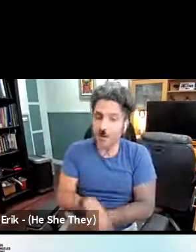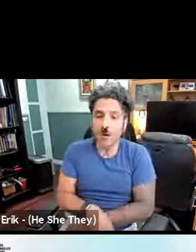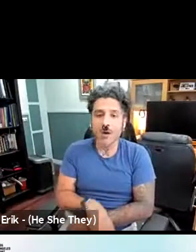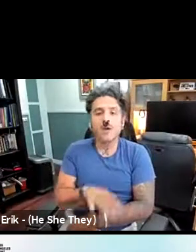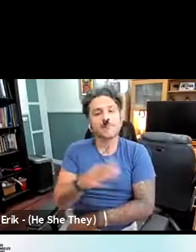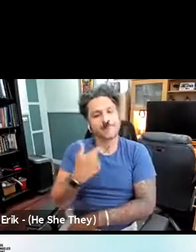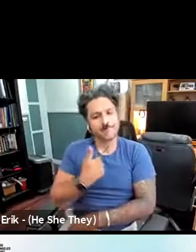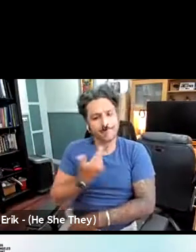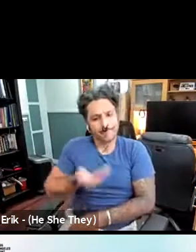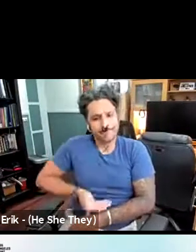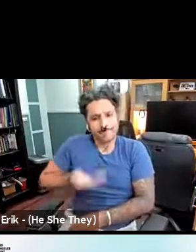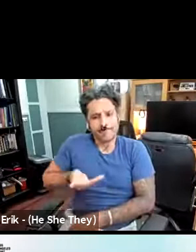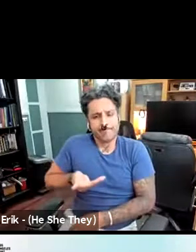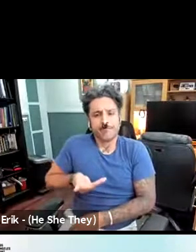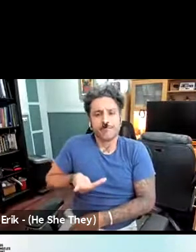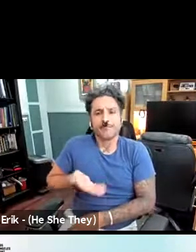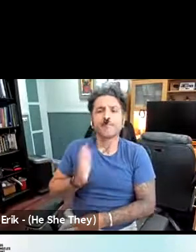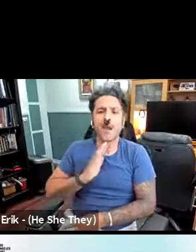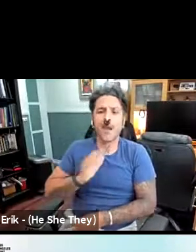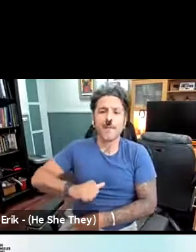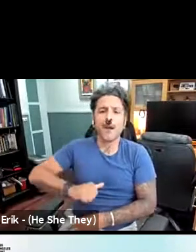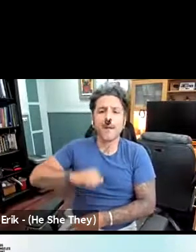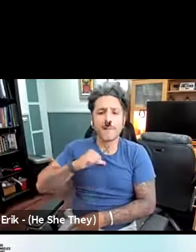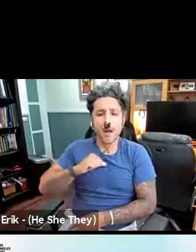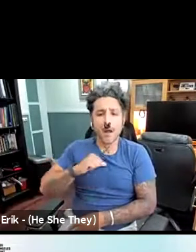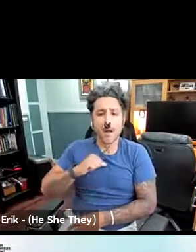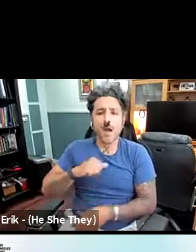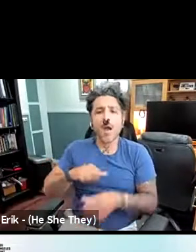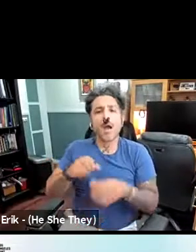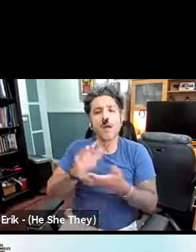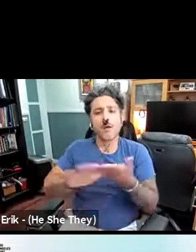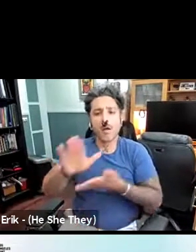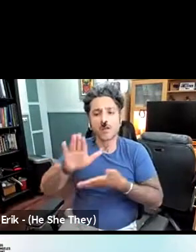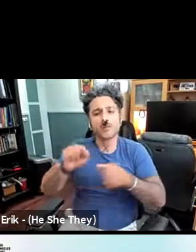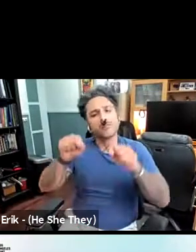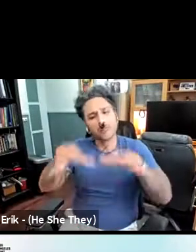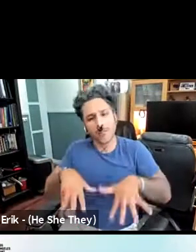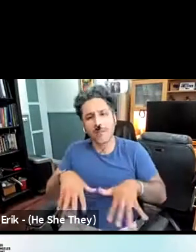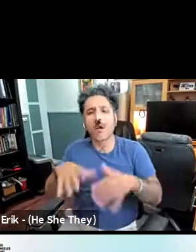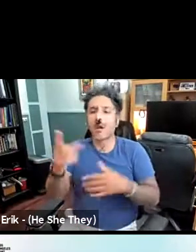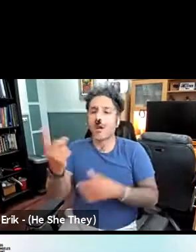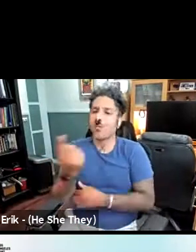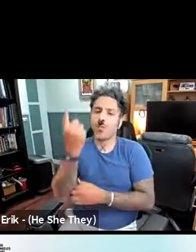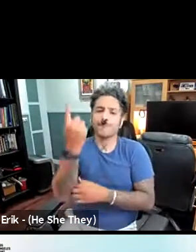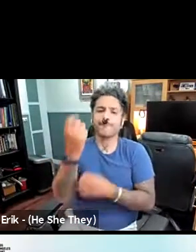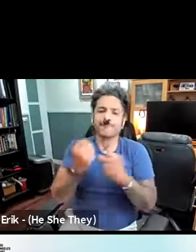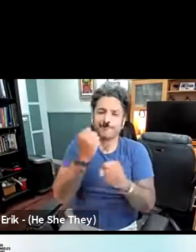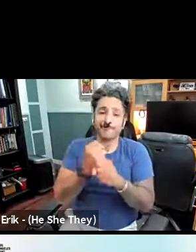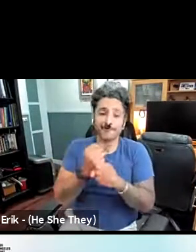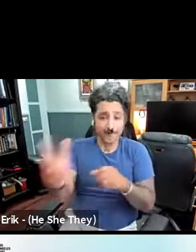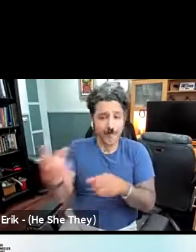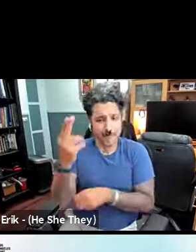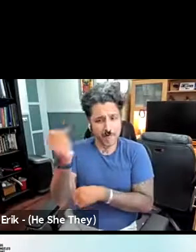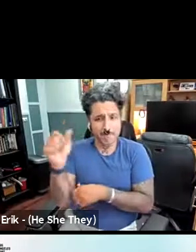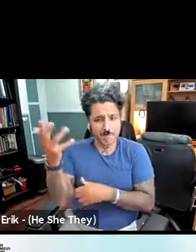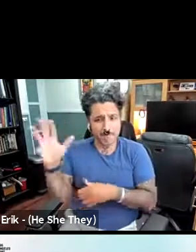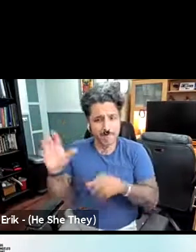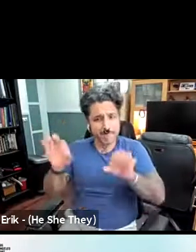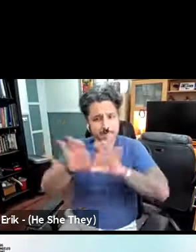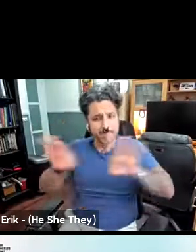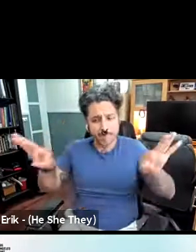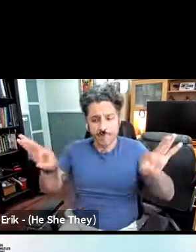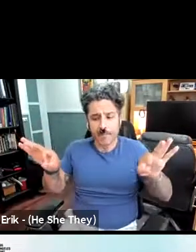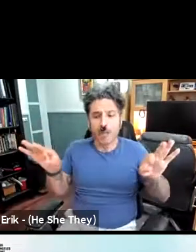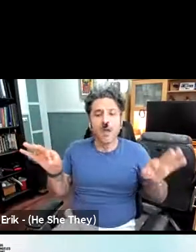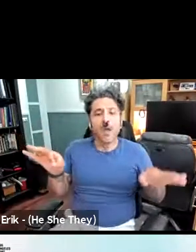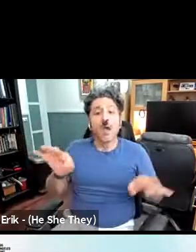me, I'm a proud college dropout. I only went to 1 year and I have my high school diploma. But